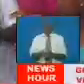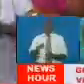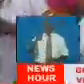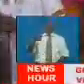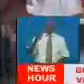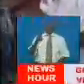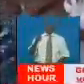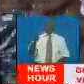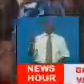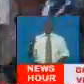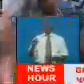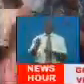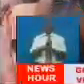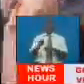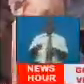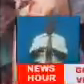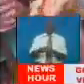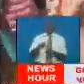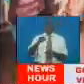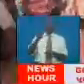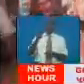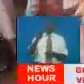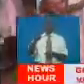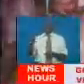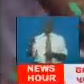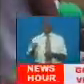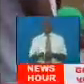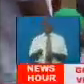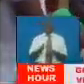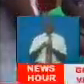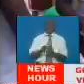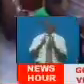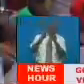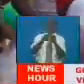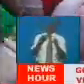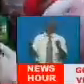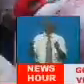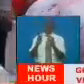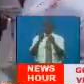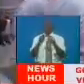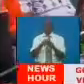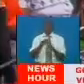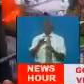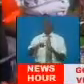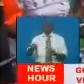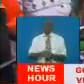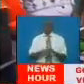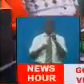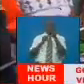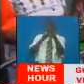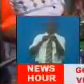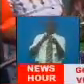Pidoos Enterprise in Accra, Mrs. Juliet Owusu-Mensah, has presented a number of items to the home. Mrs.